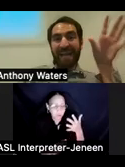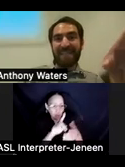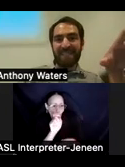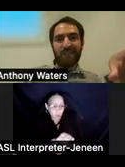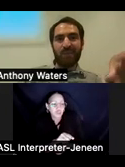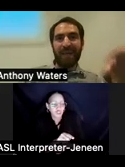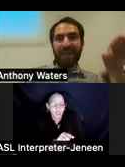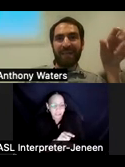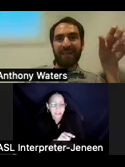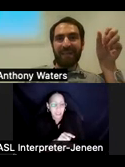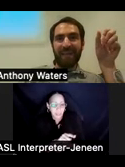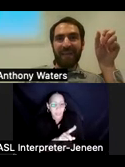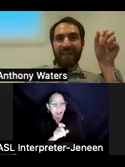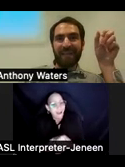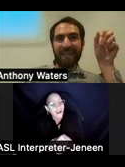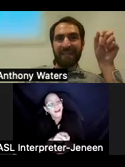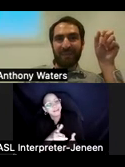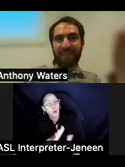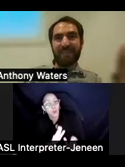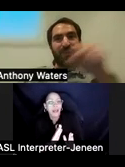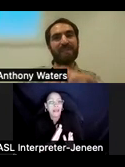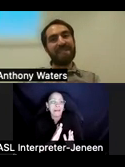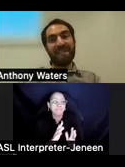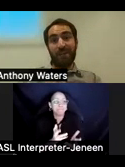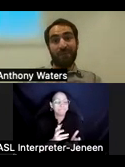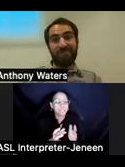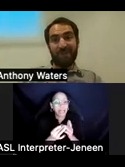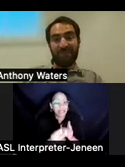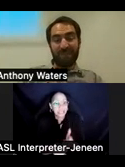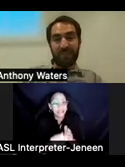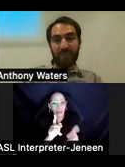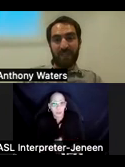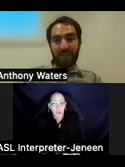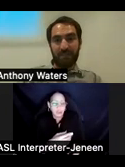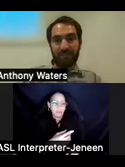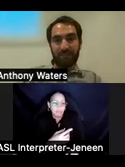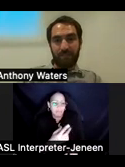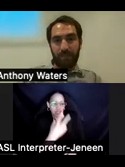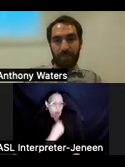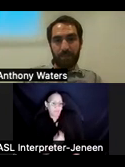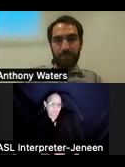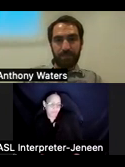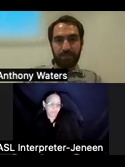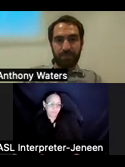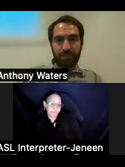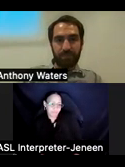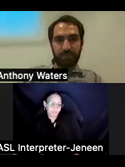are asked in such a way that they're leading the person to say, no, they're not feeling suicide.